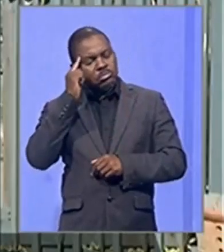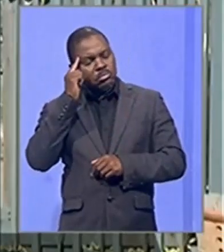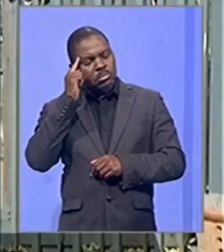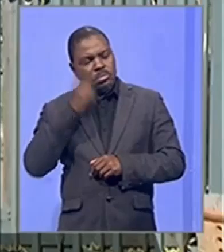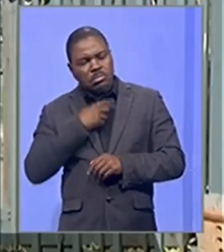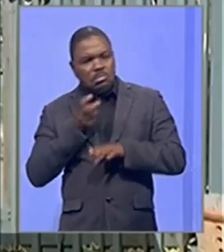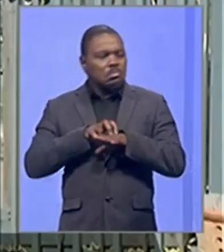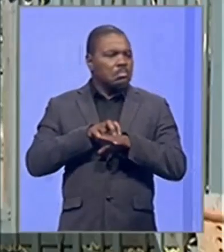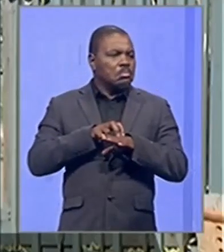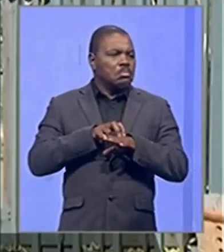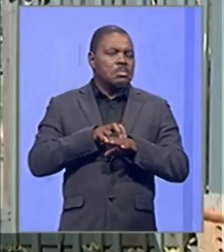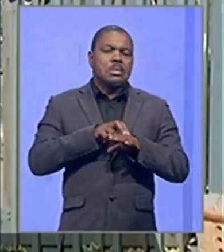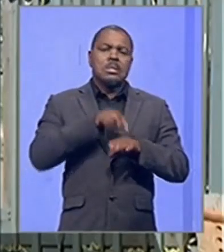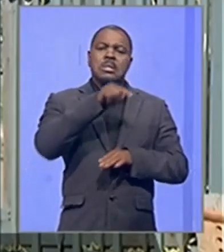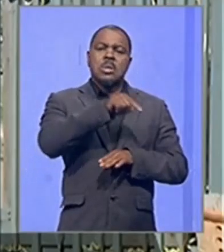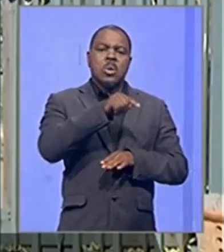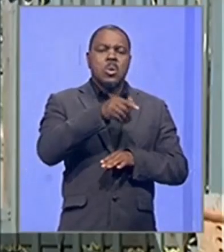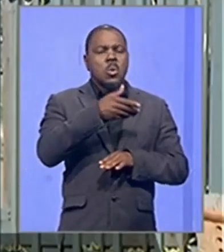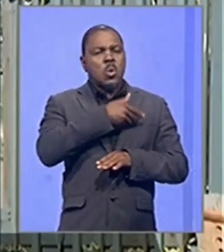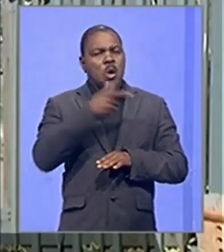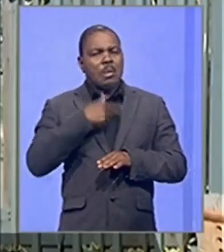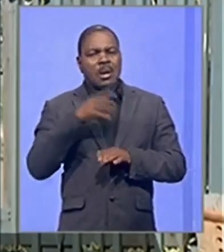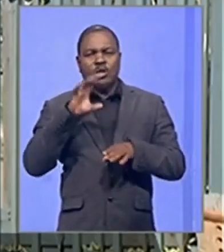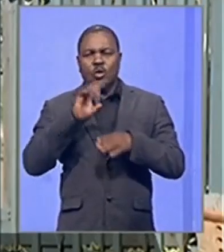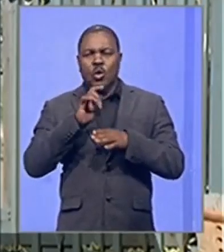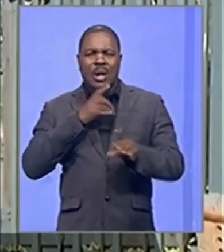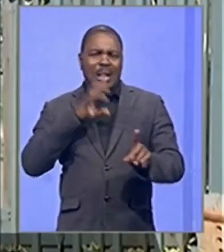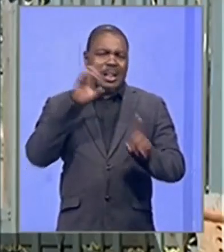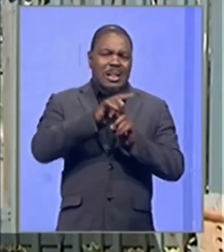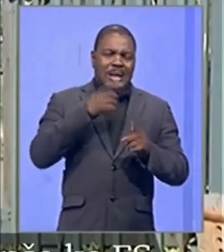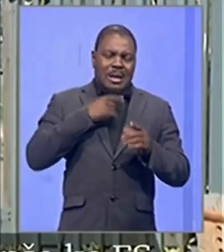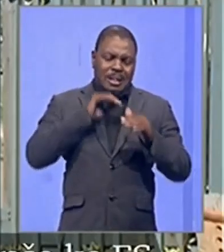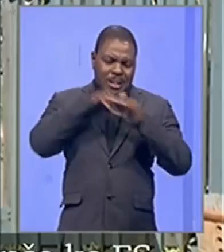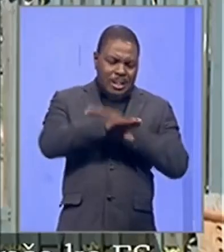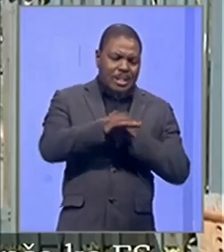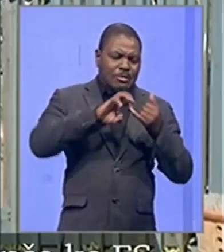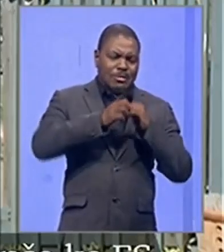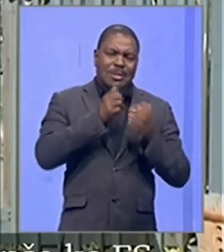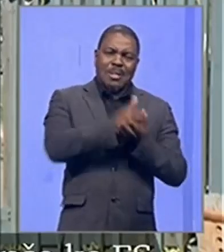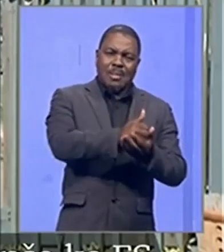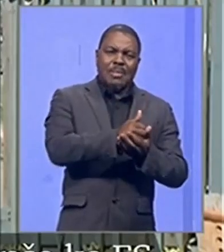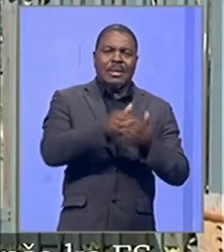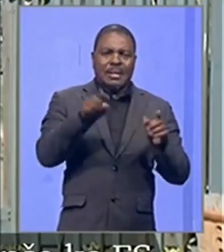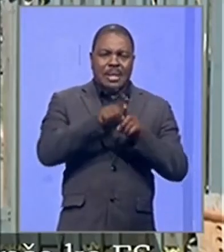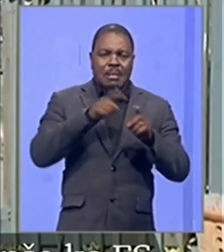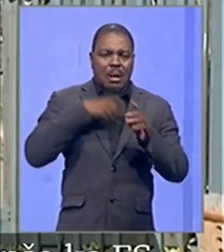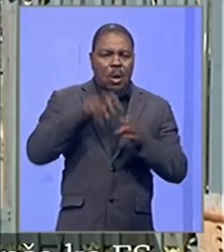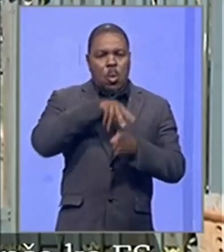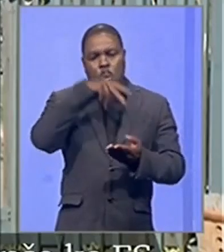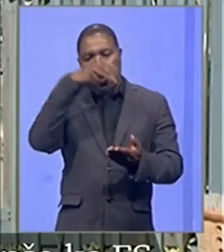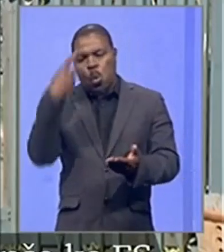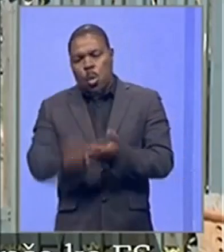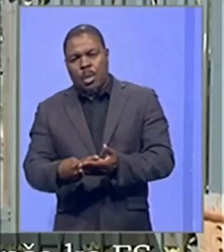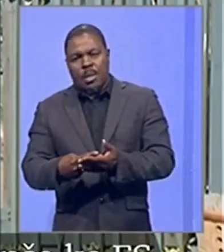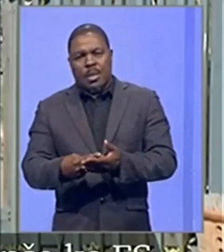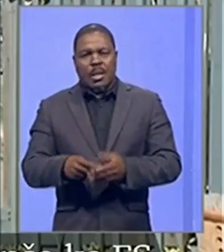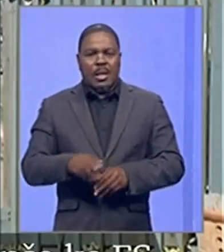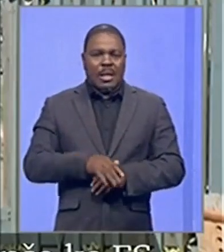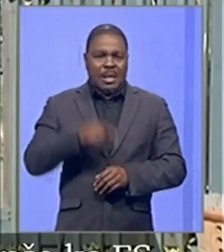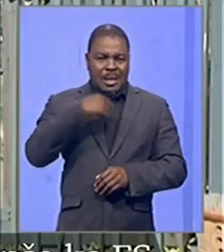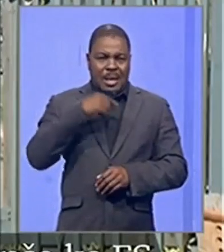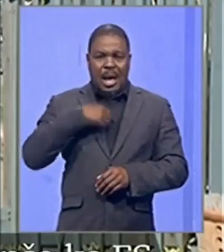fumana dintja di loma ngwana na wa ka mo ke tresha o tsena ke tlo mo thusa e lo le nna ke awa a ke wa e lo ga no ke